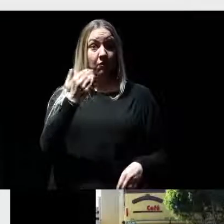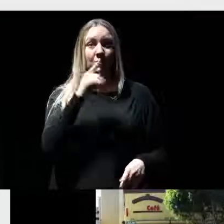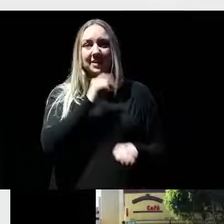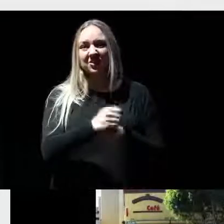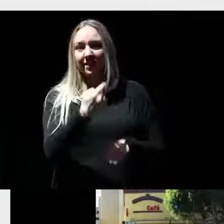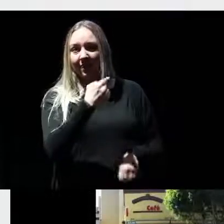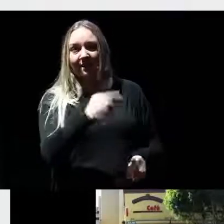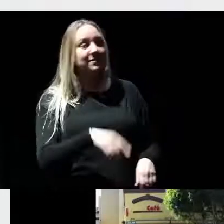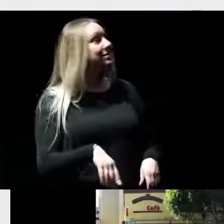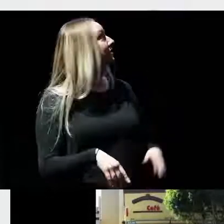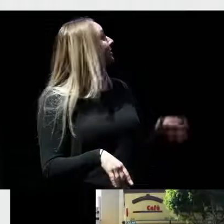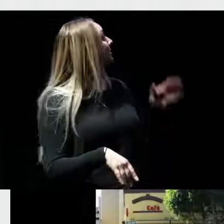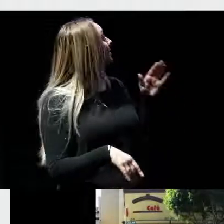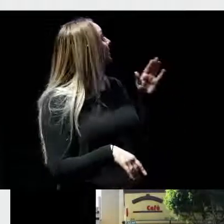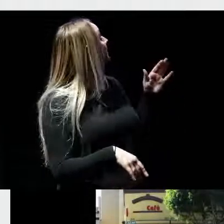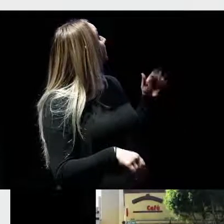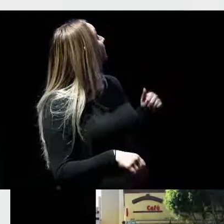building,